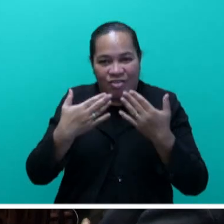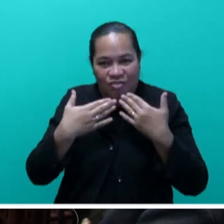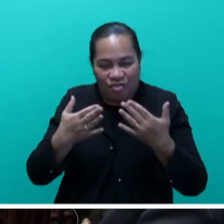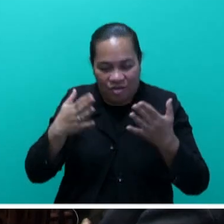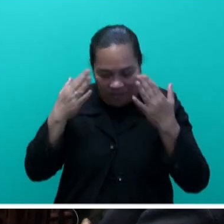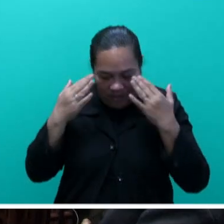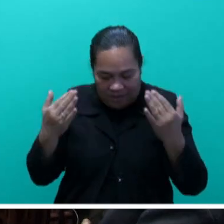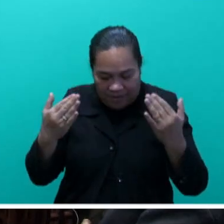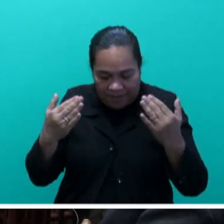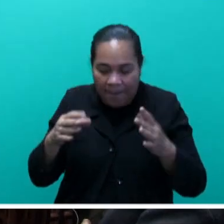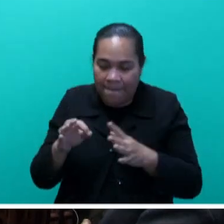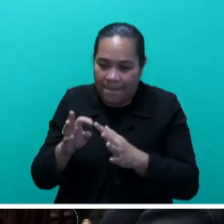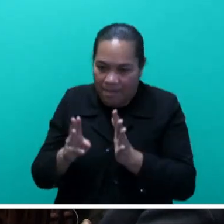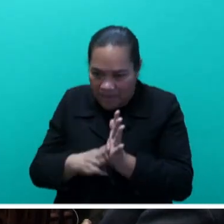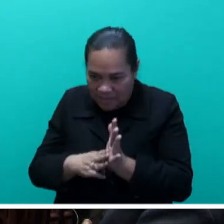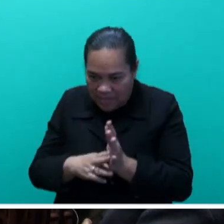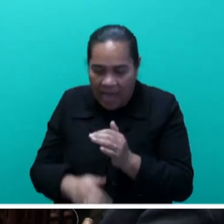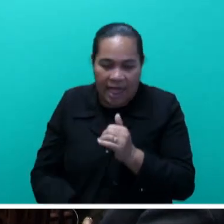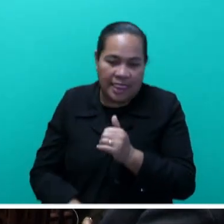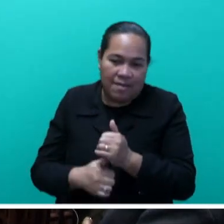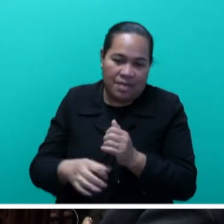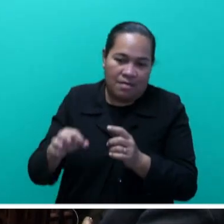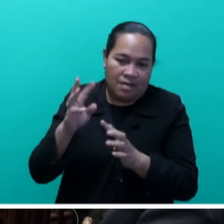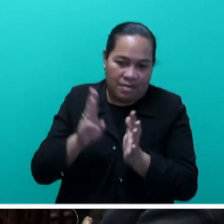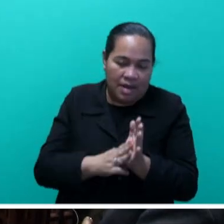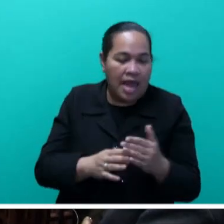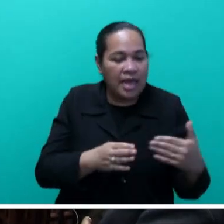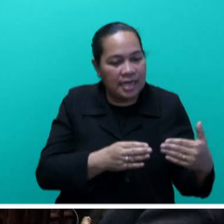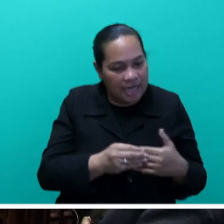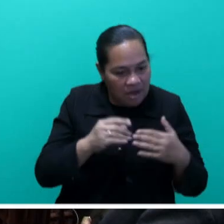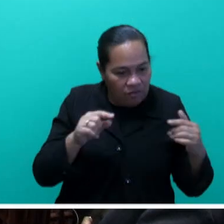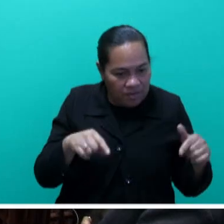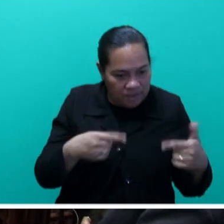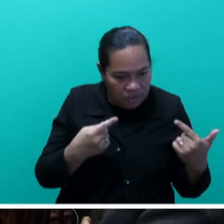Honorable Prime Minister, Honorable Deputy Prime Ministers, Leader of Opposition,